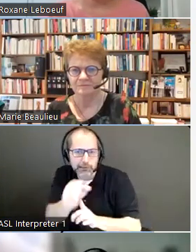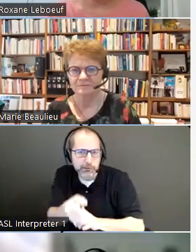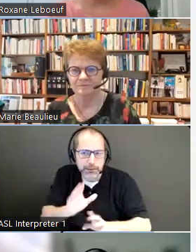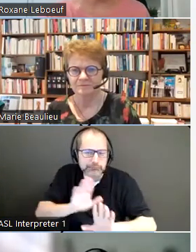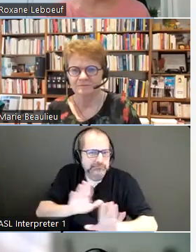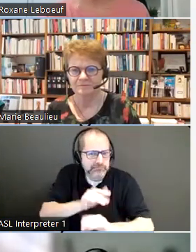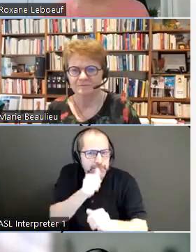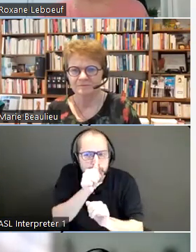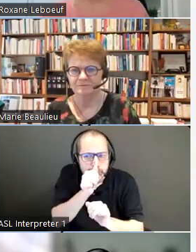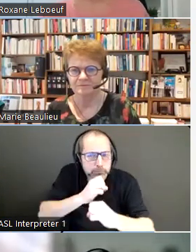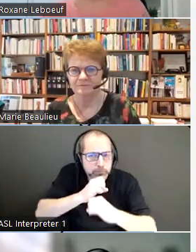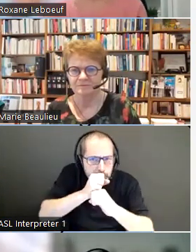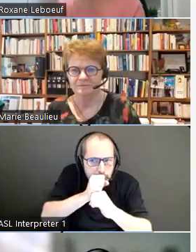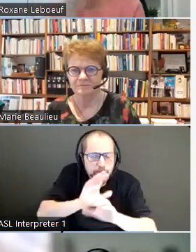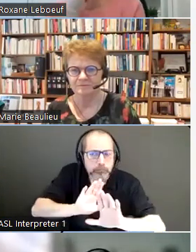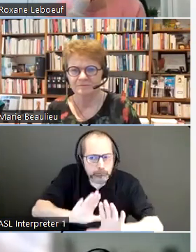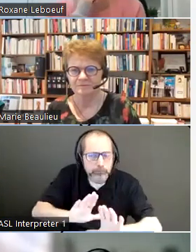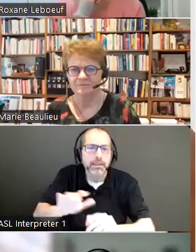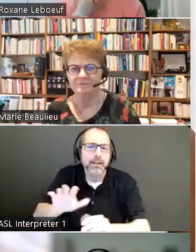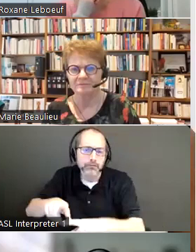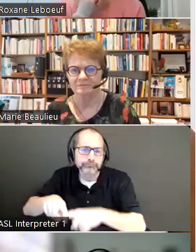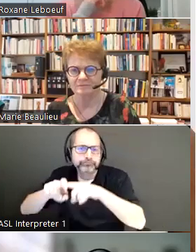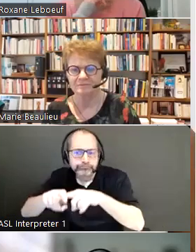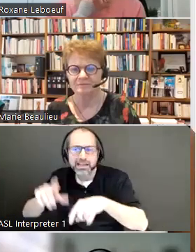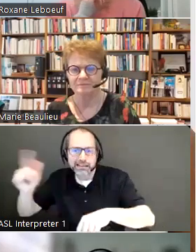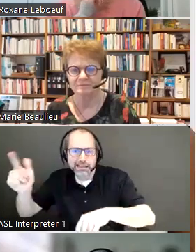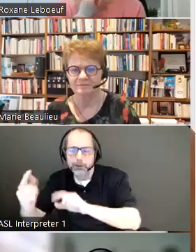can further assist you in that way.